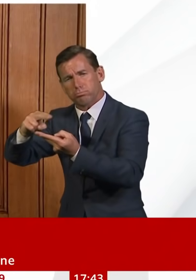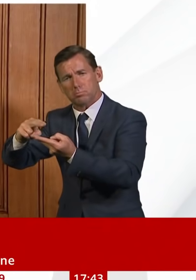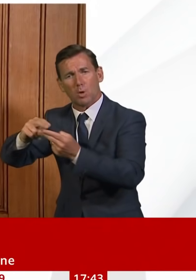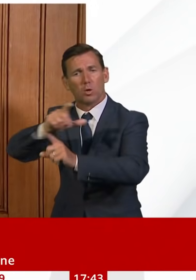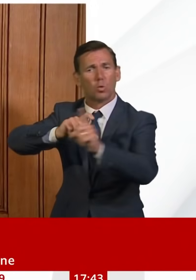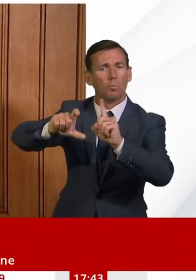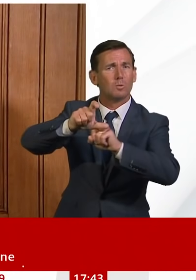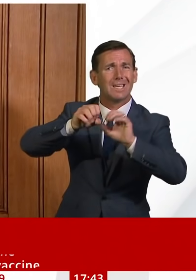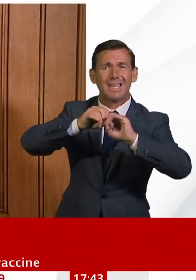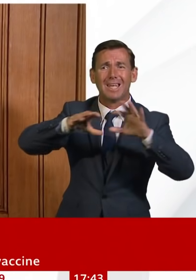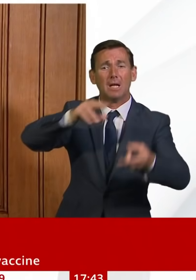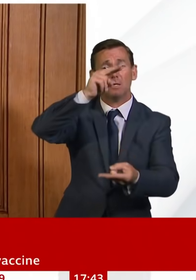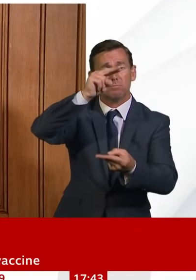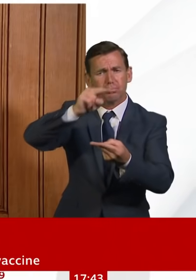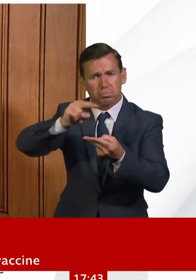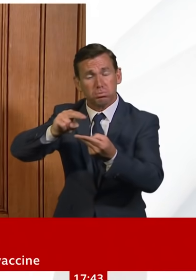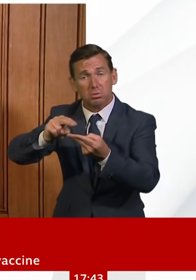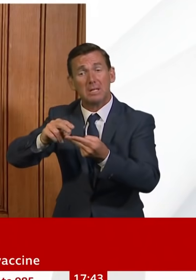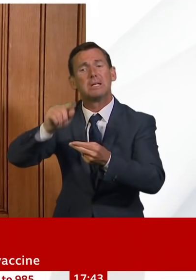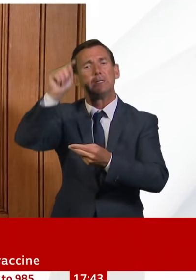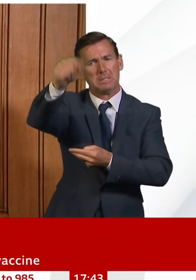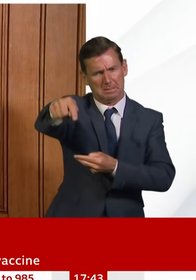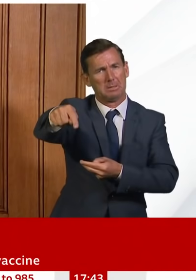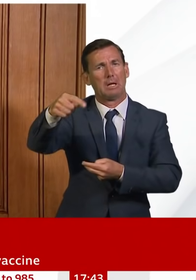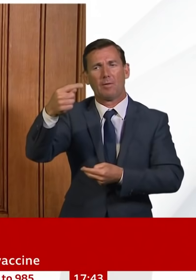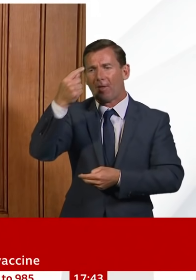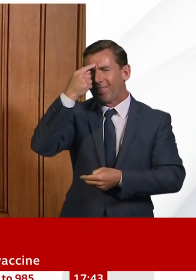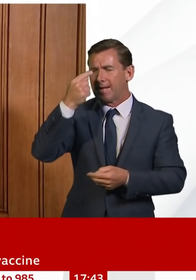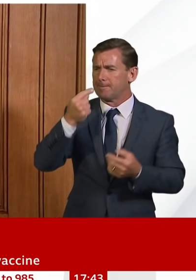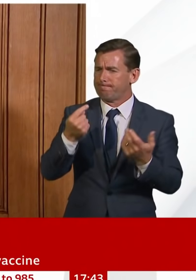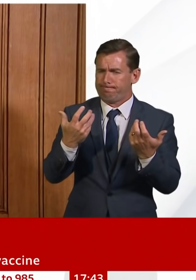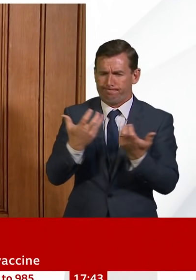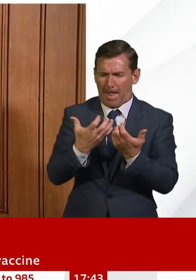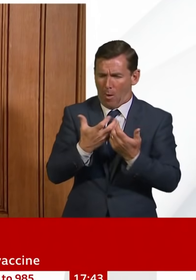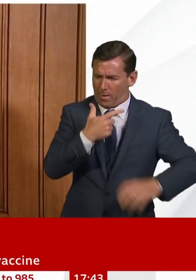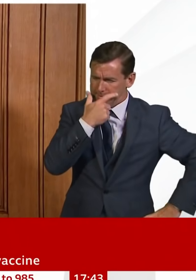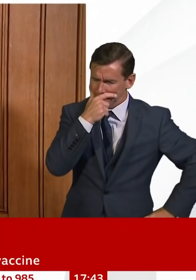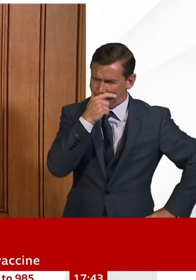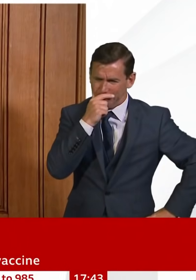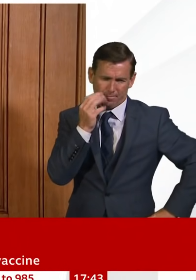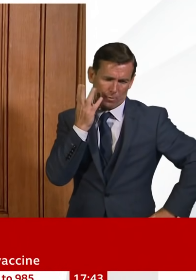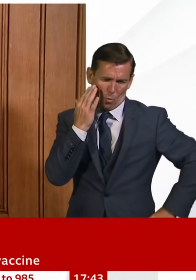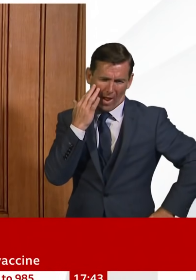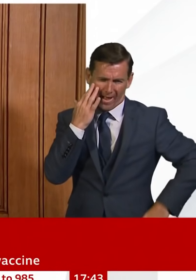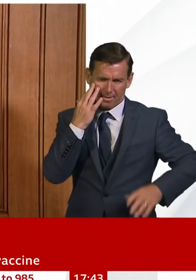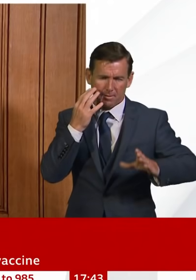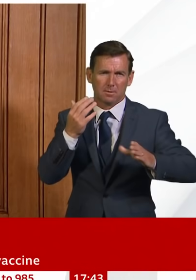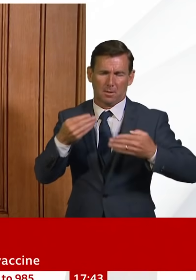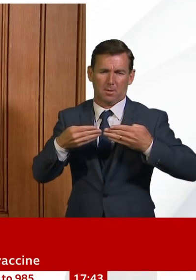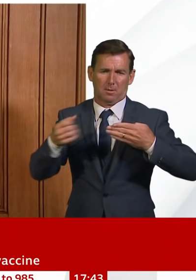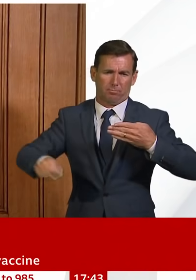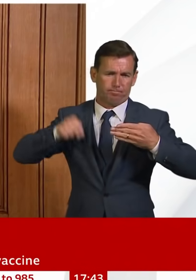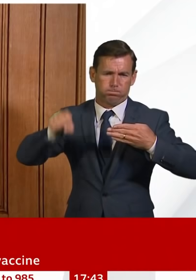how and when and how carefully we begin to think about easing some